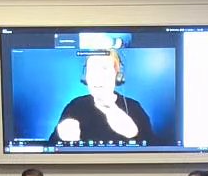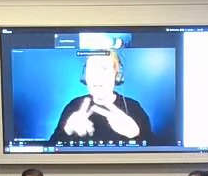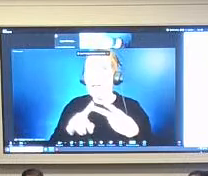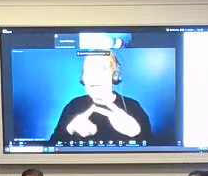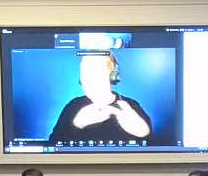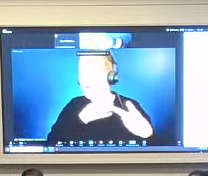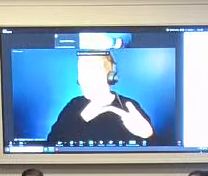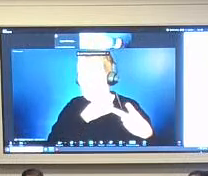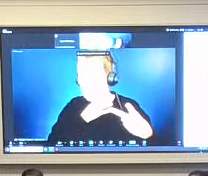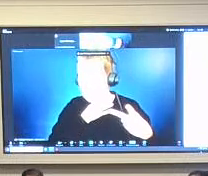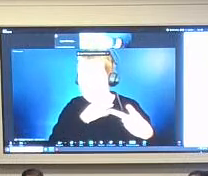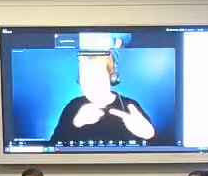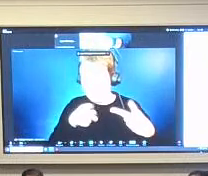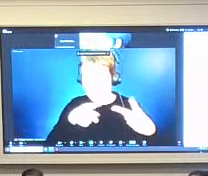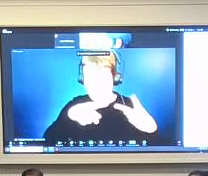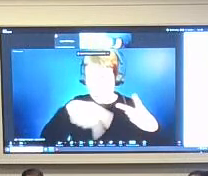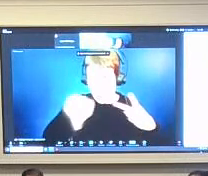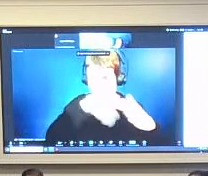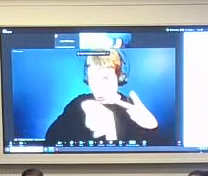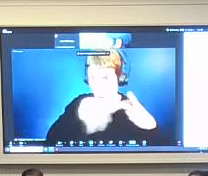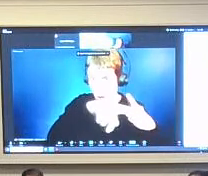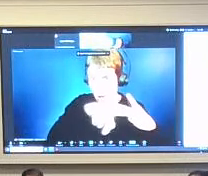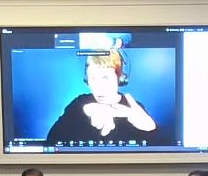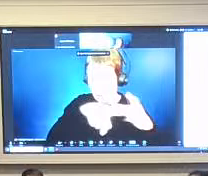to meeting with Mayor Cogswell